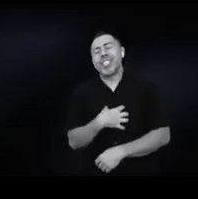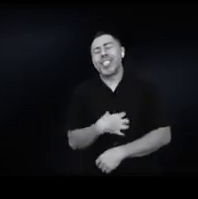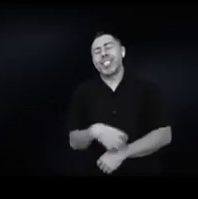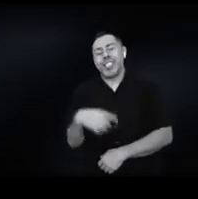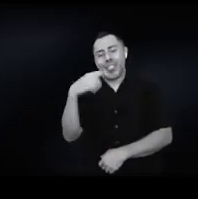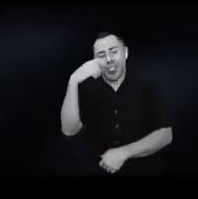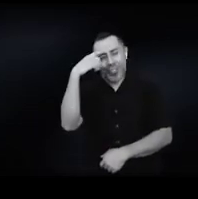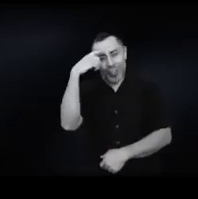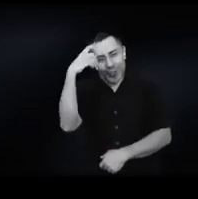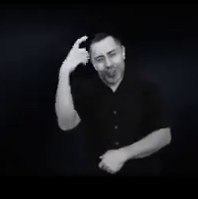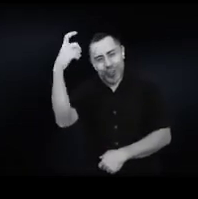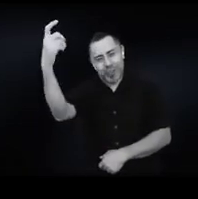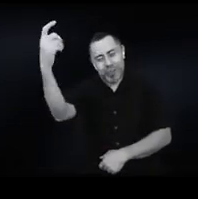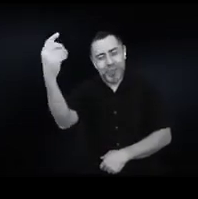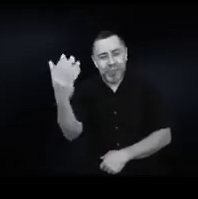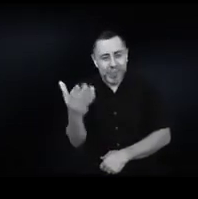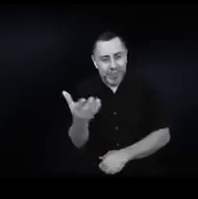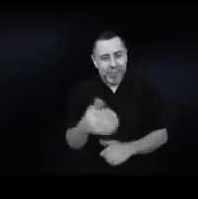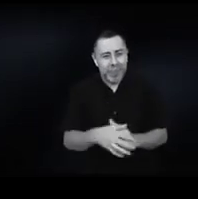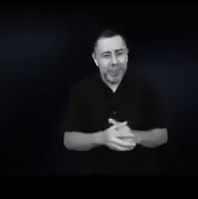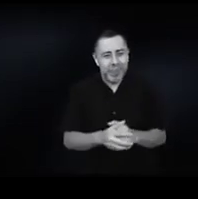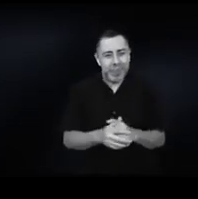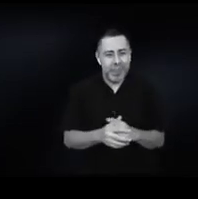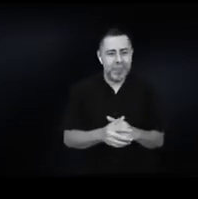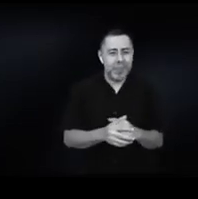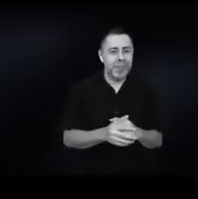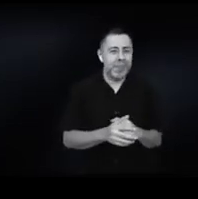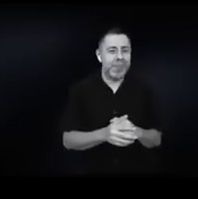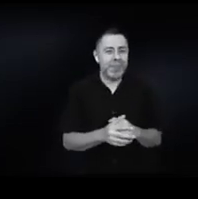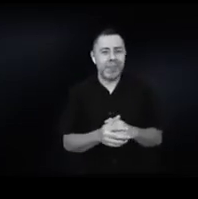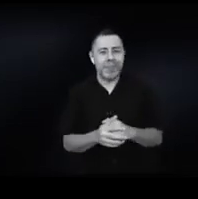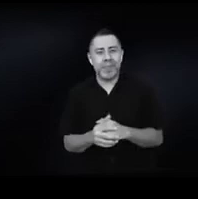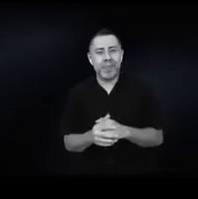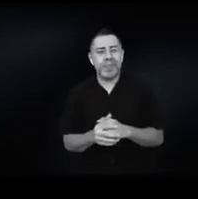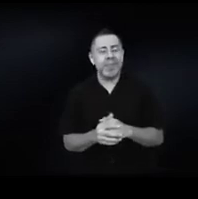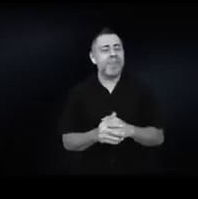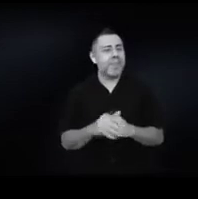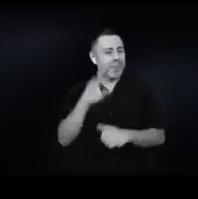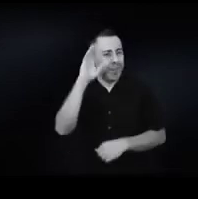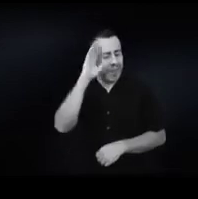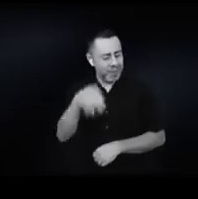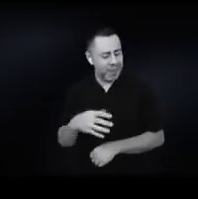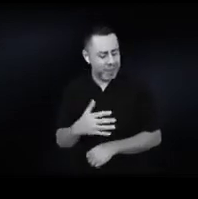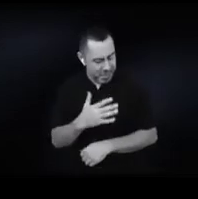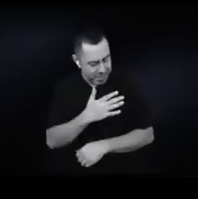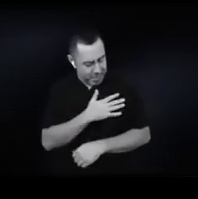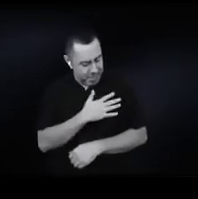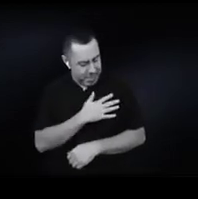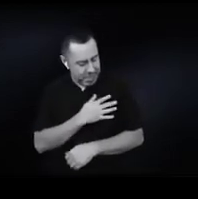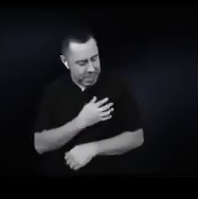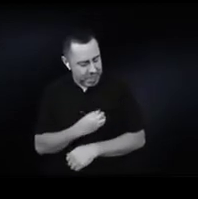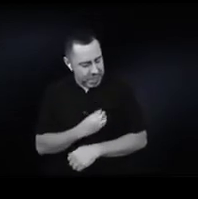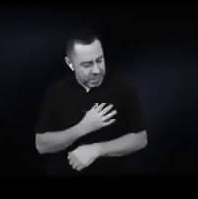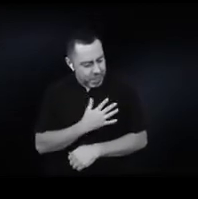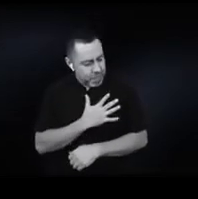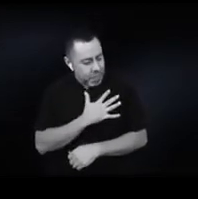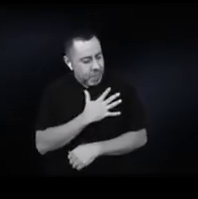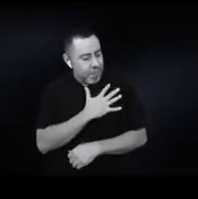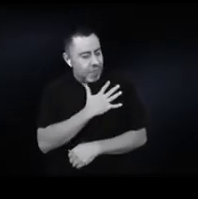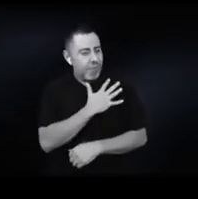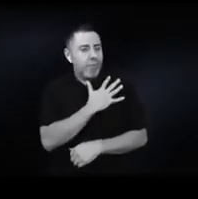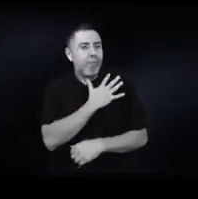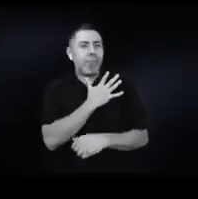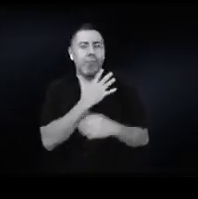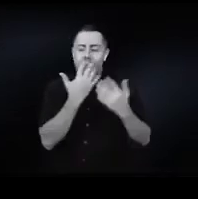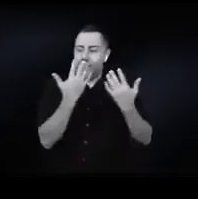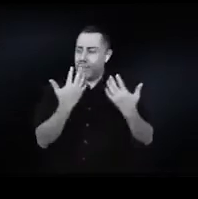moonbeams. Oh, a heart has a way of